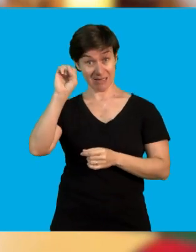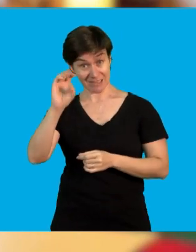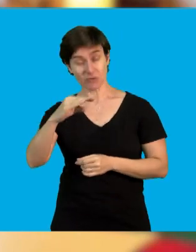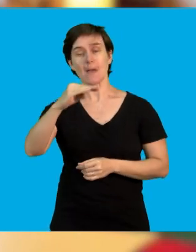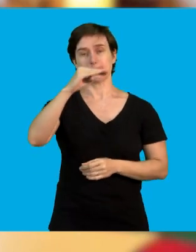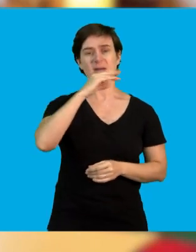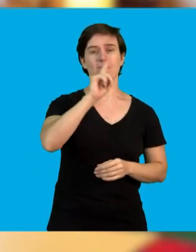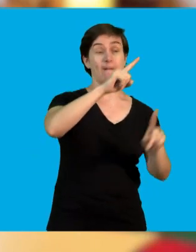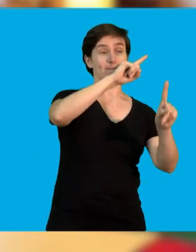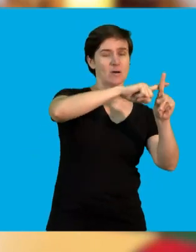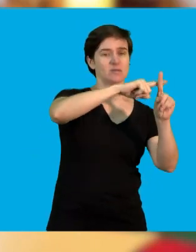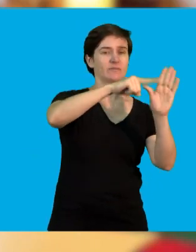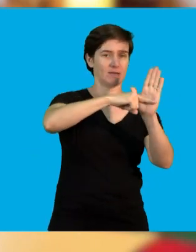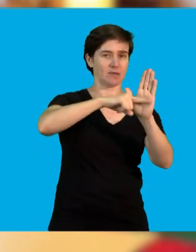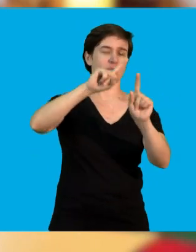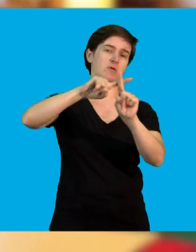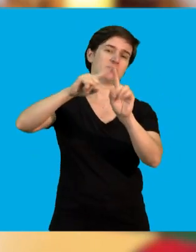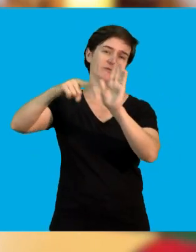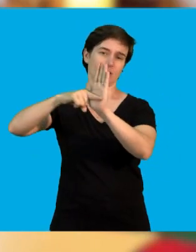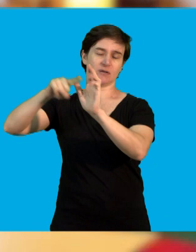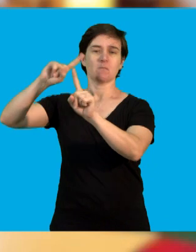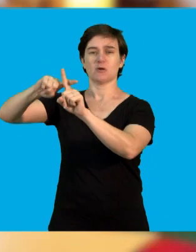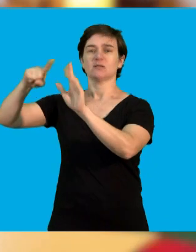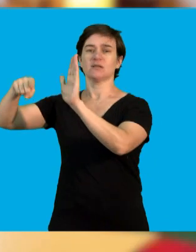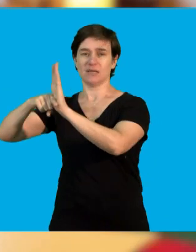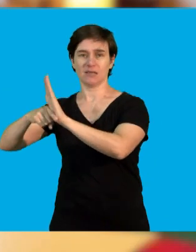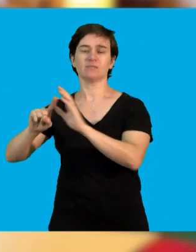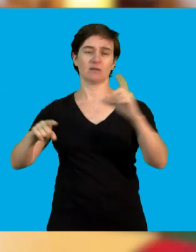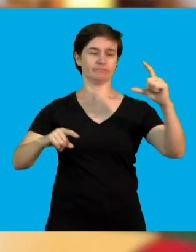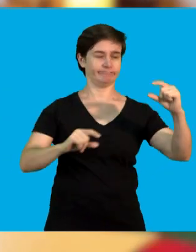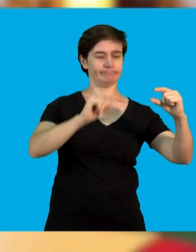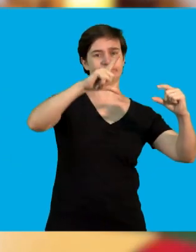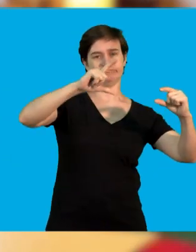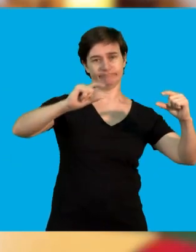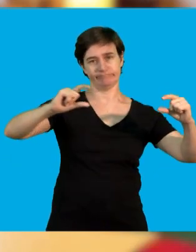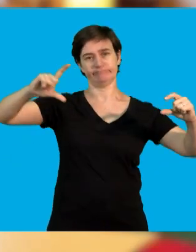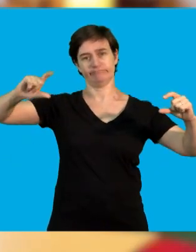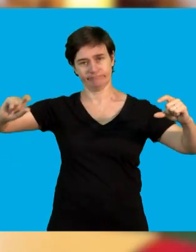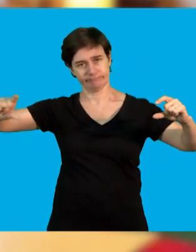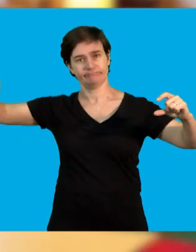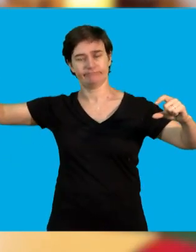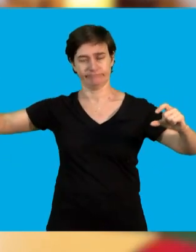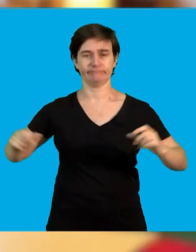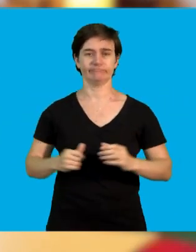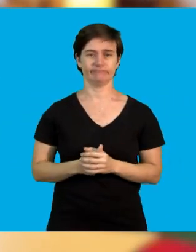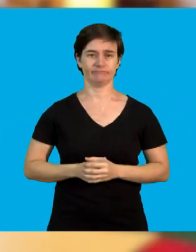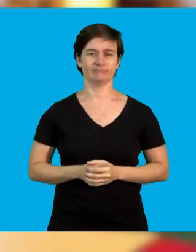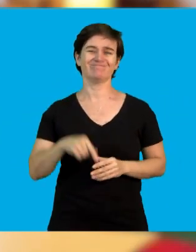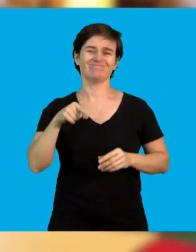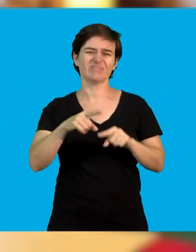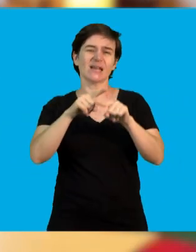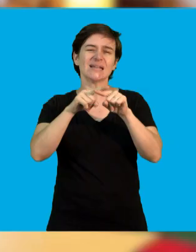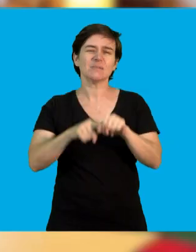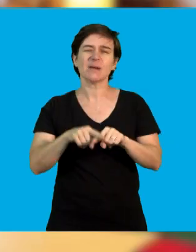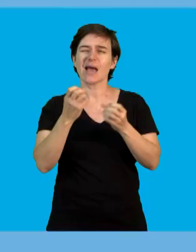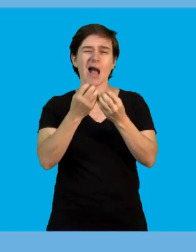positive, and then that positive must be connected to a different negative, and then that different negative to a different positive. So